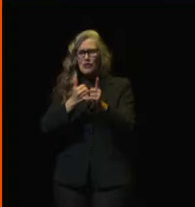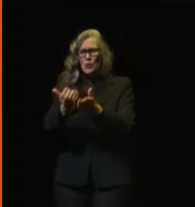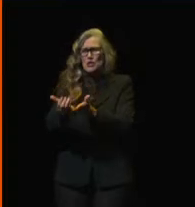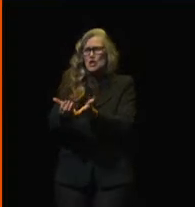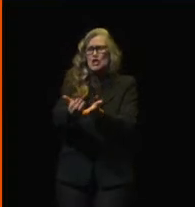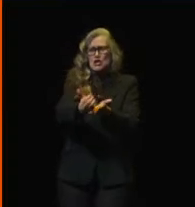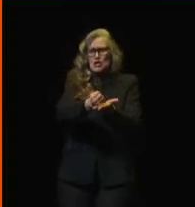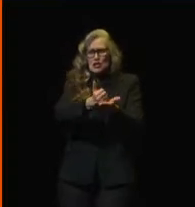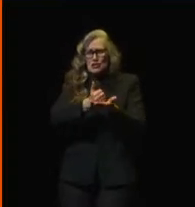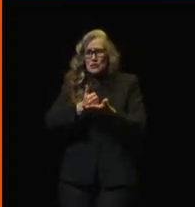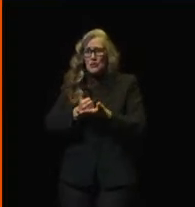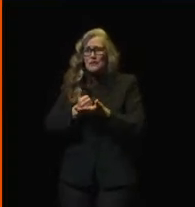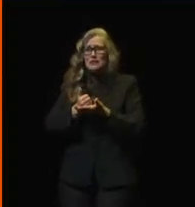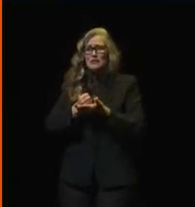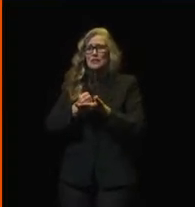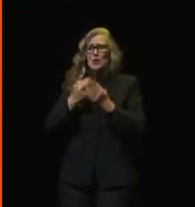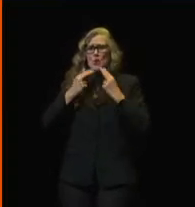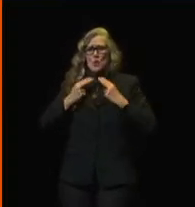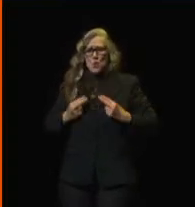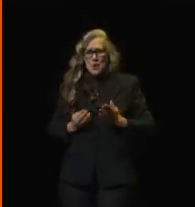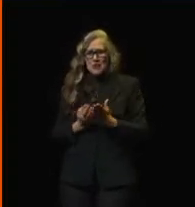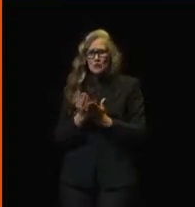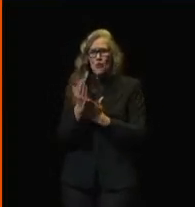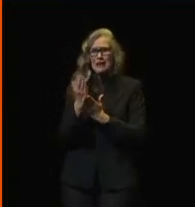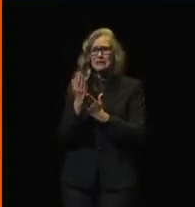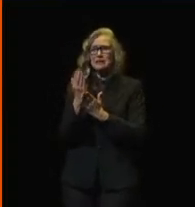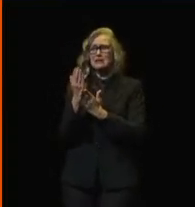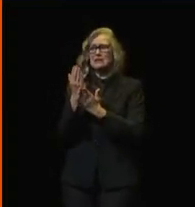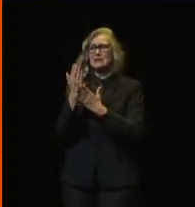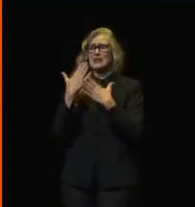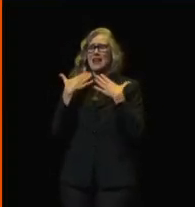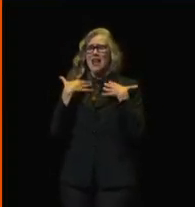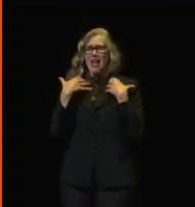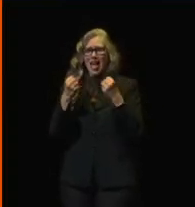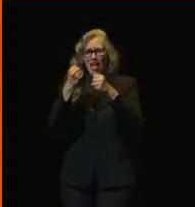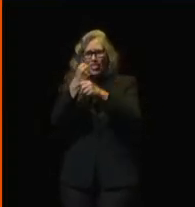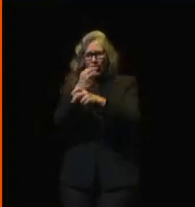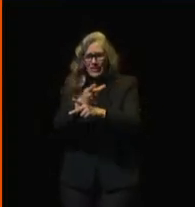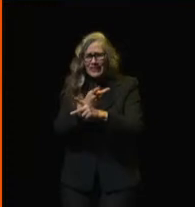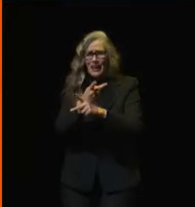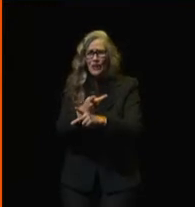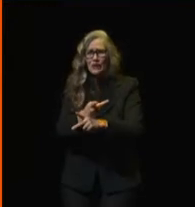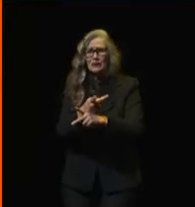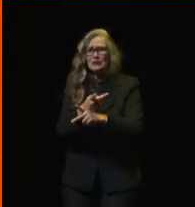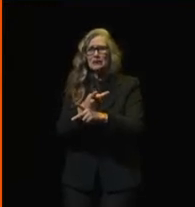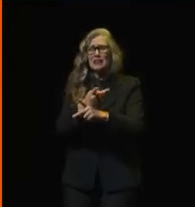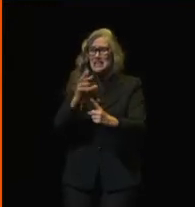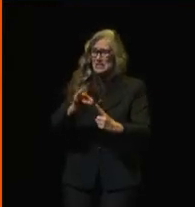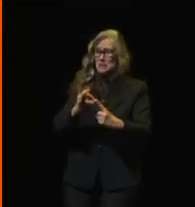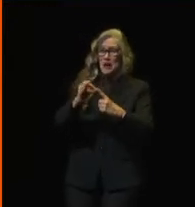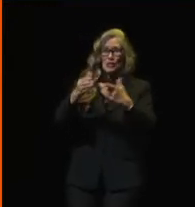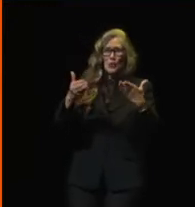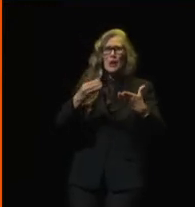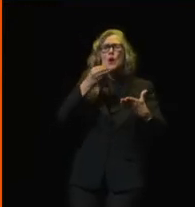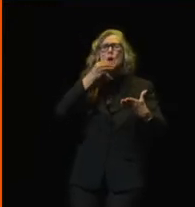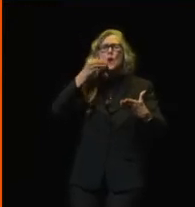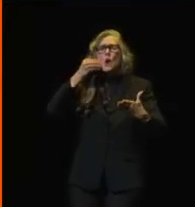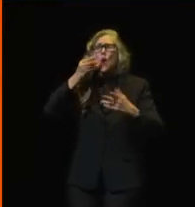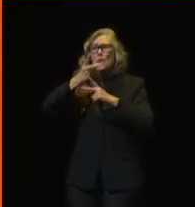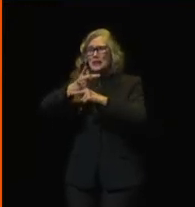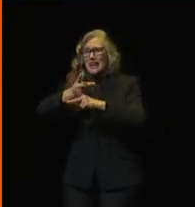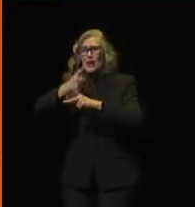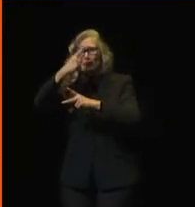and needed in the last years of his life, the home care that extended his